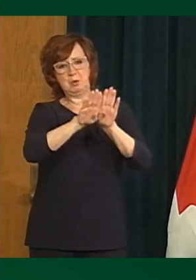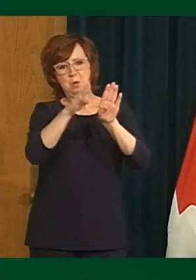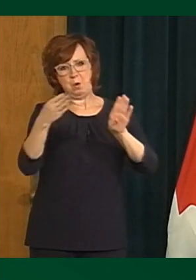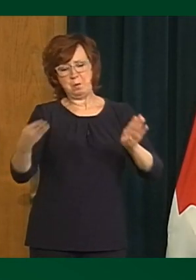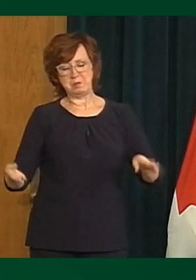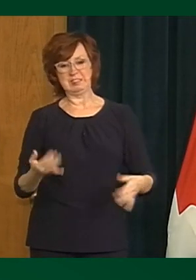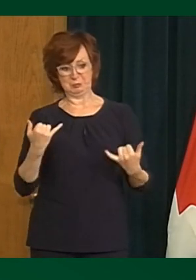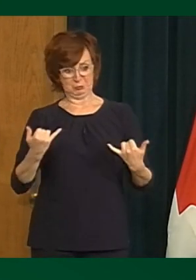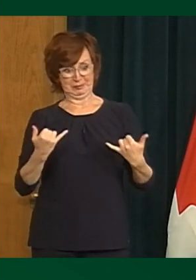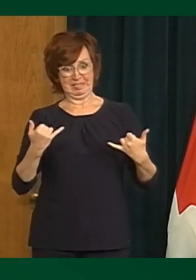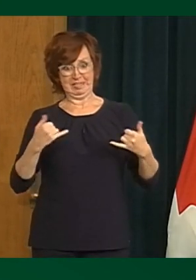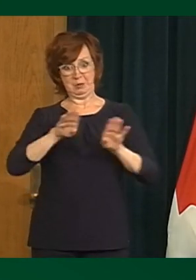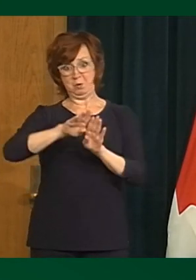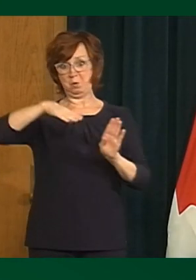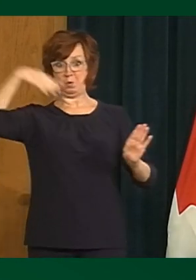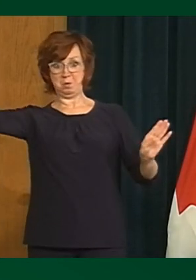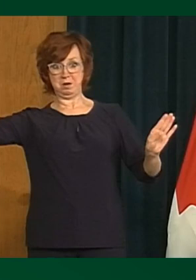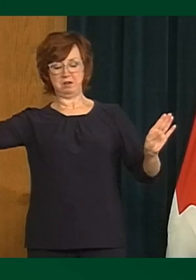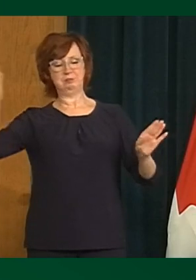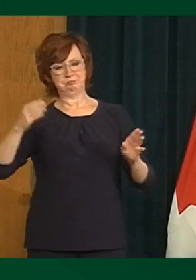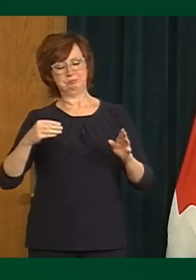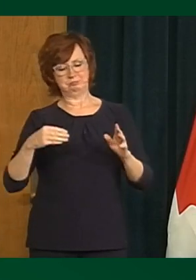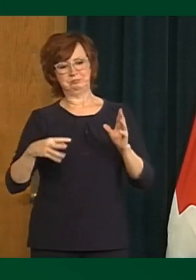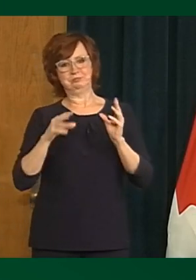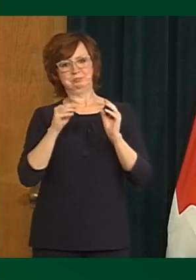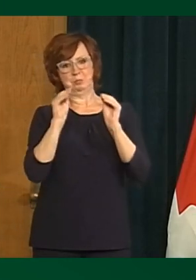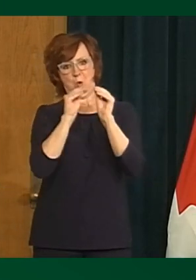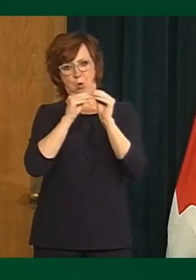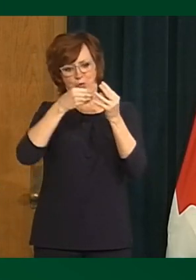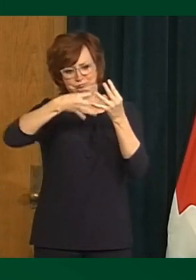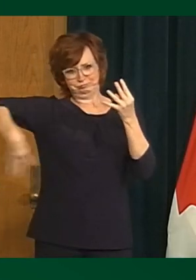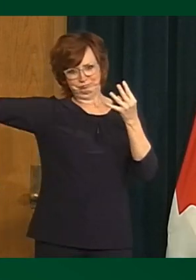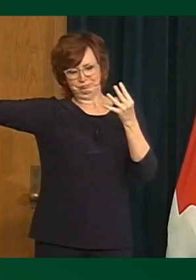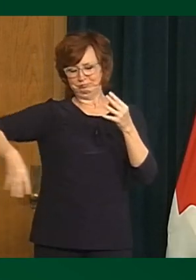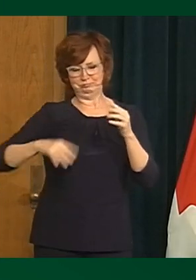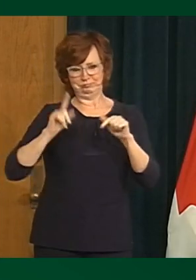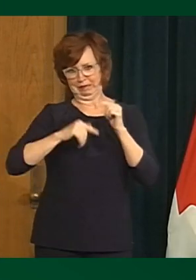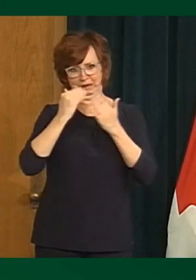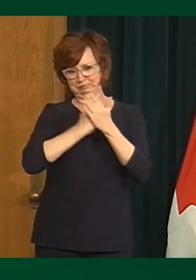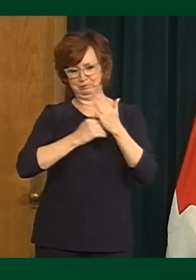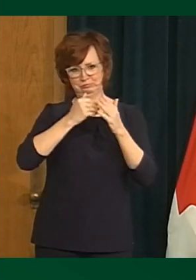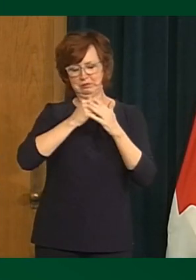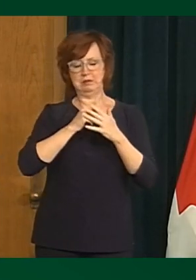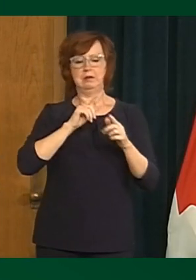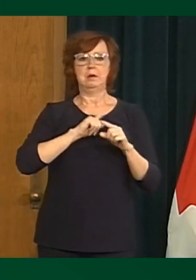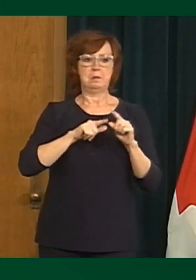to reopen today. And of course, each and every one of those businesses, their employees and their